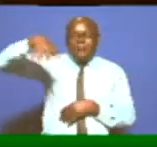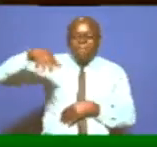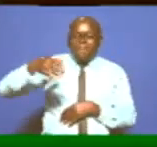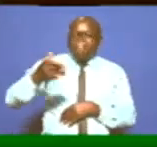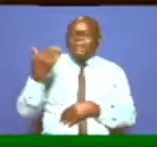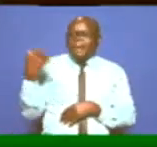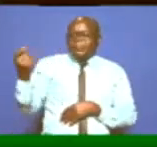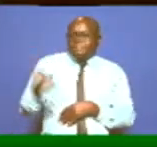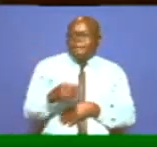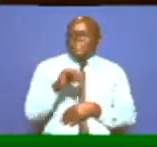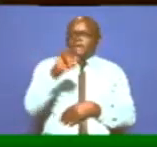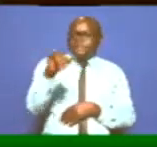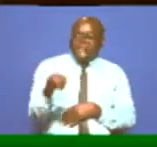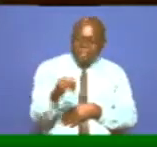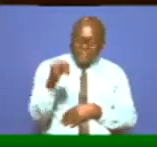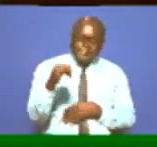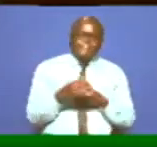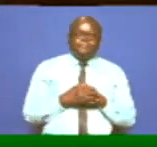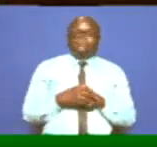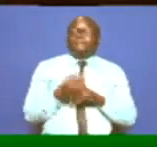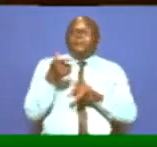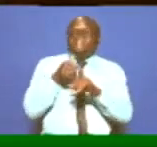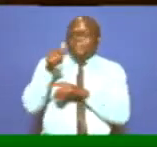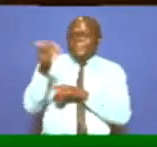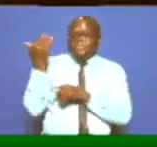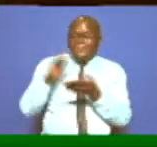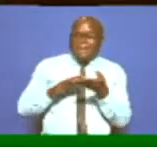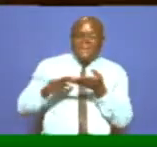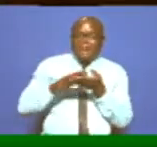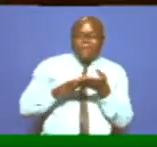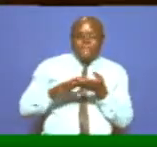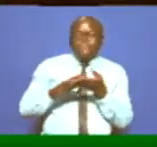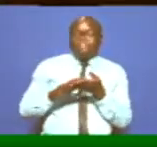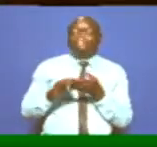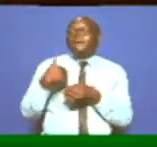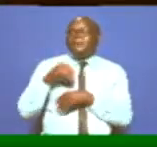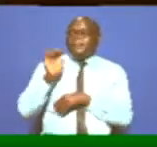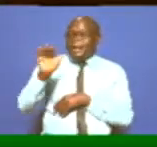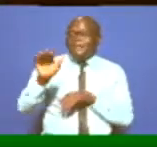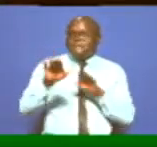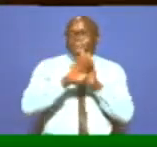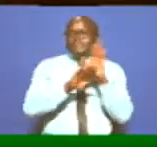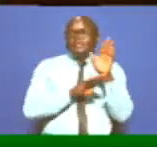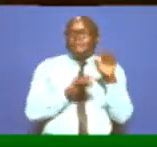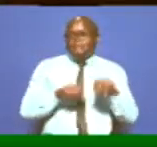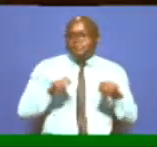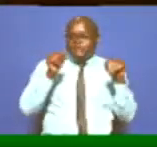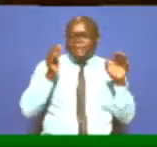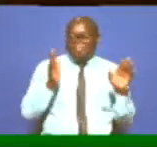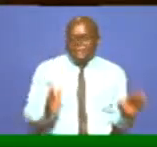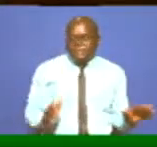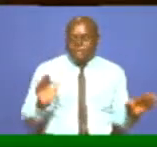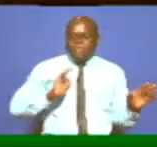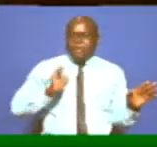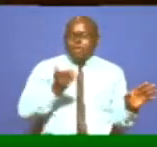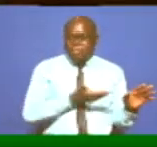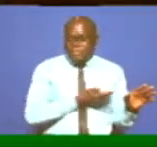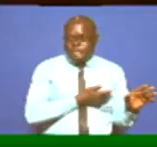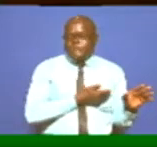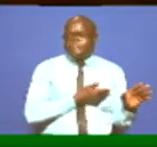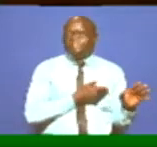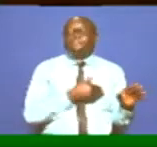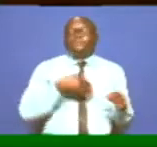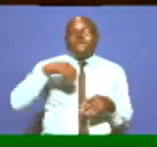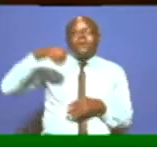Honorable Speaker, it is against this background that I seek a statement from the chairperson of the Departmental Committee on